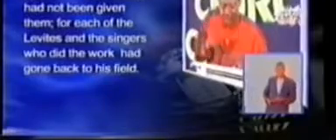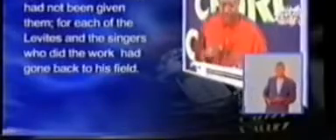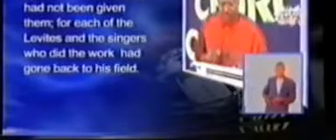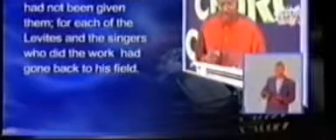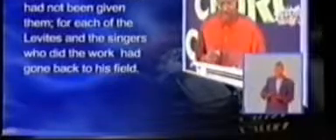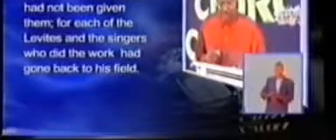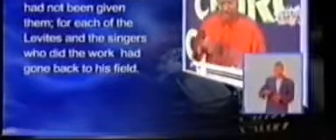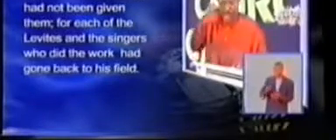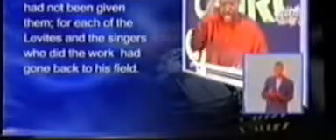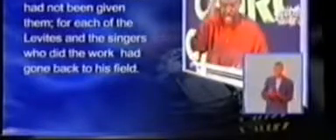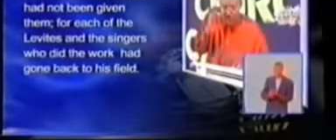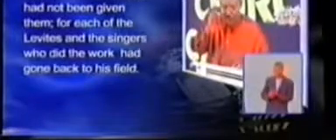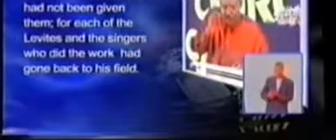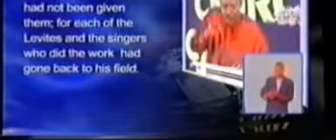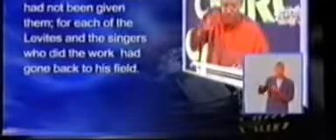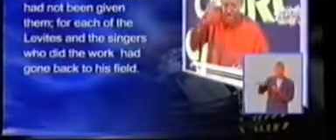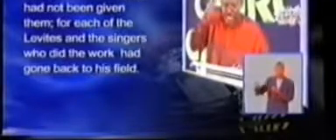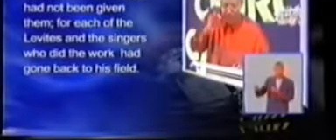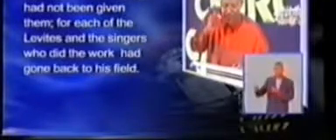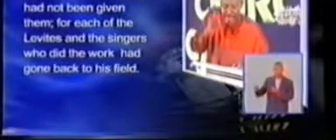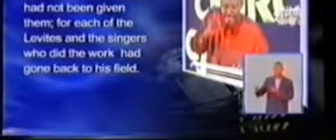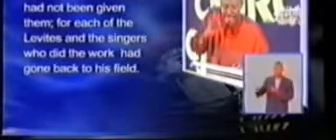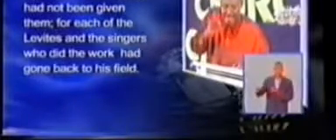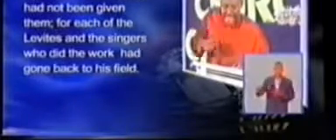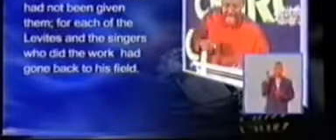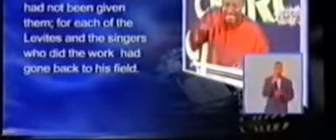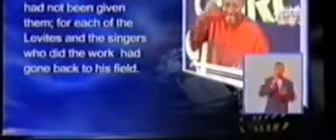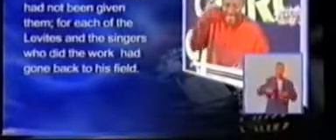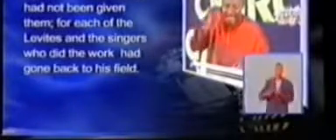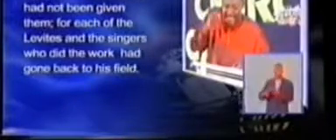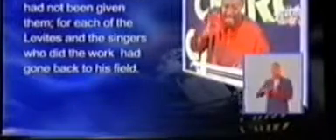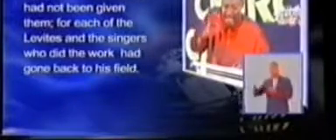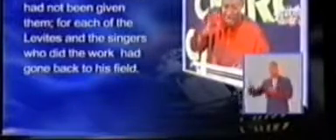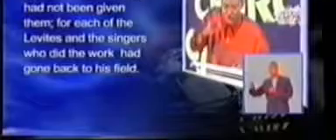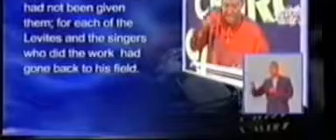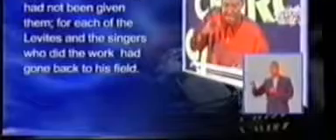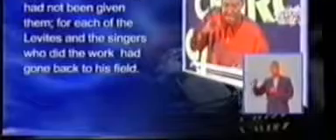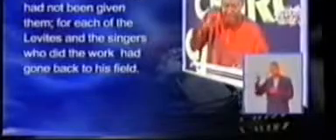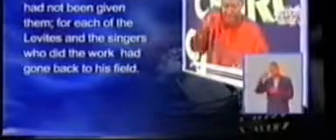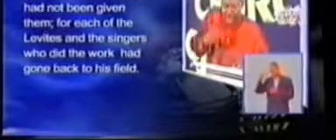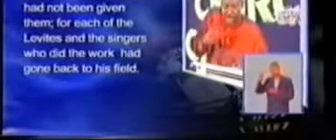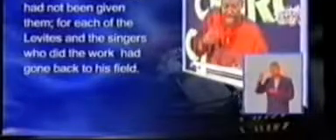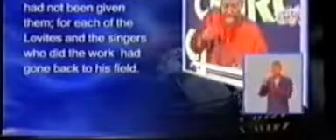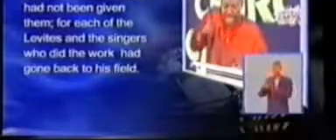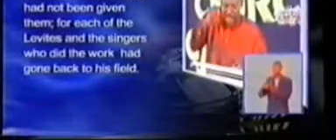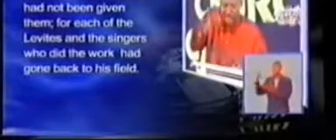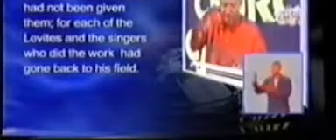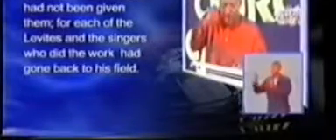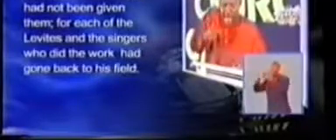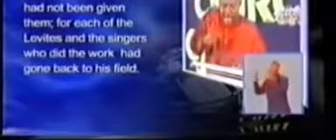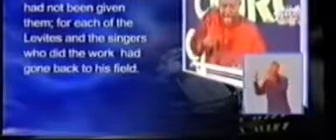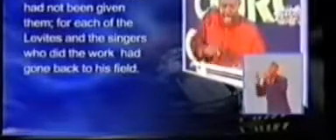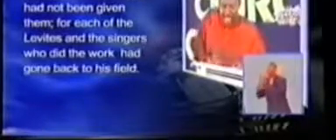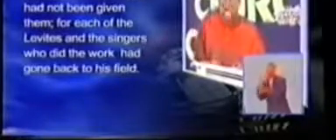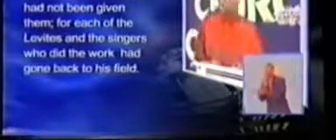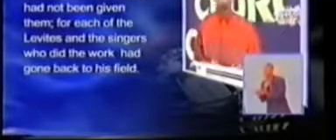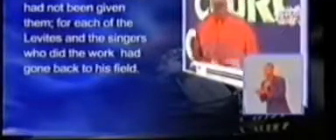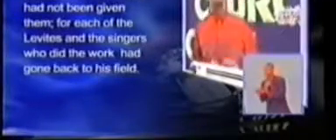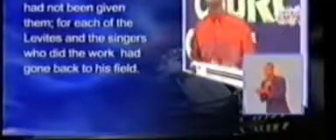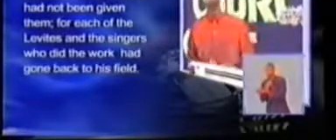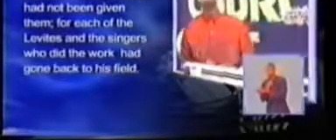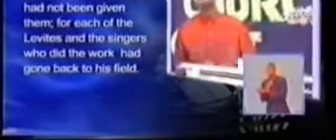them. For each of the Levites and the singers who did the work had gone back to